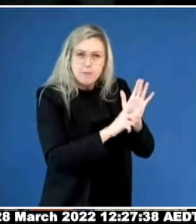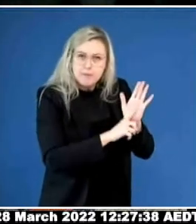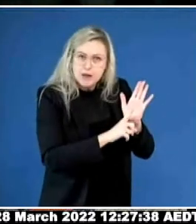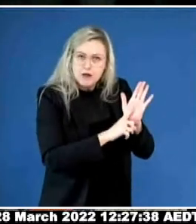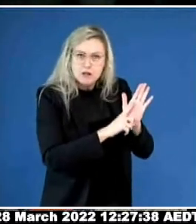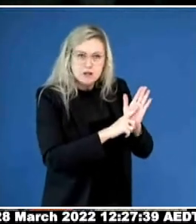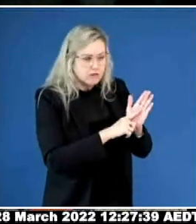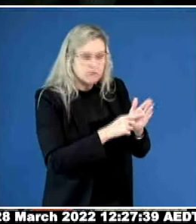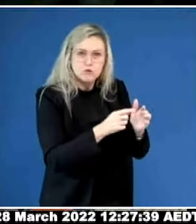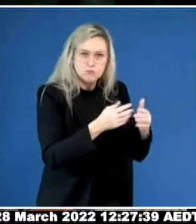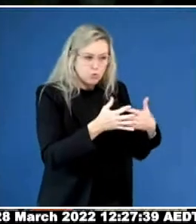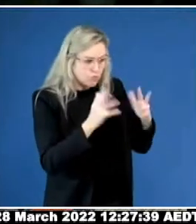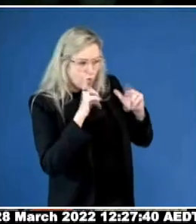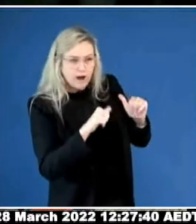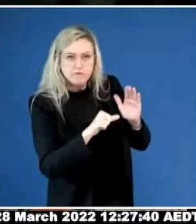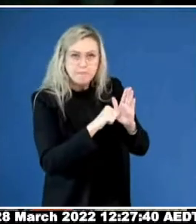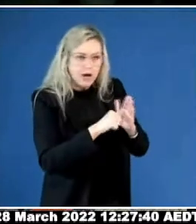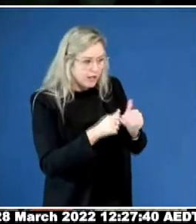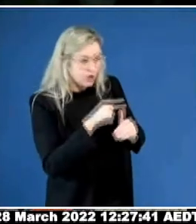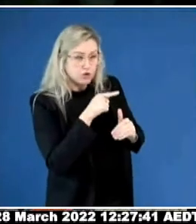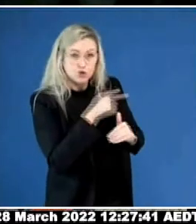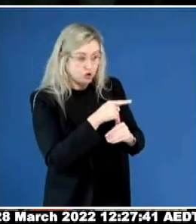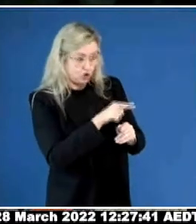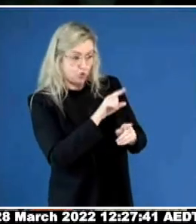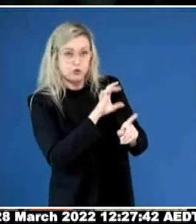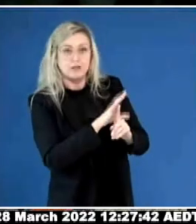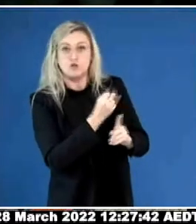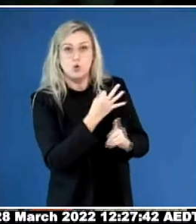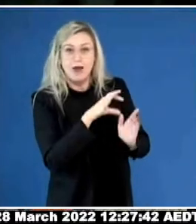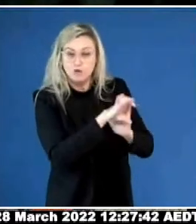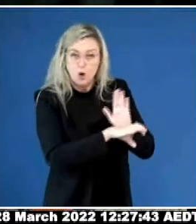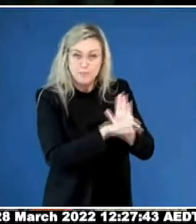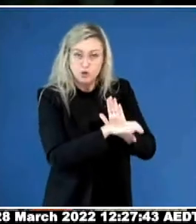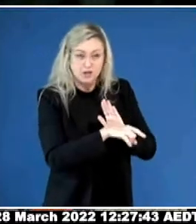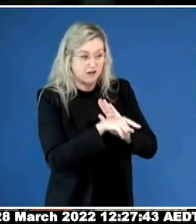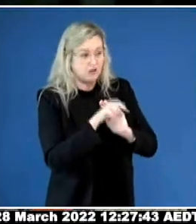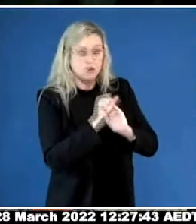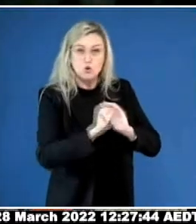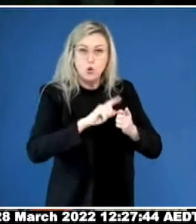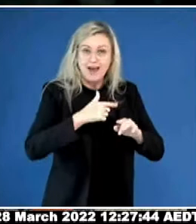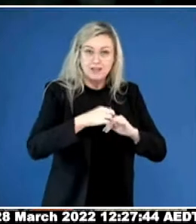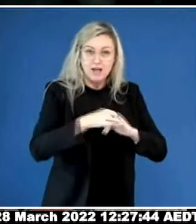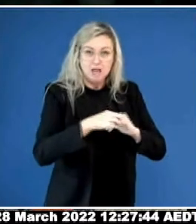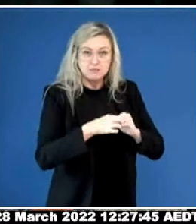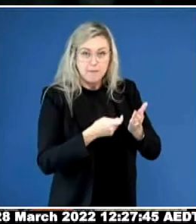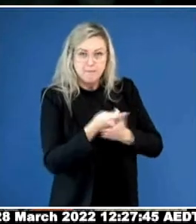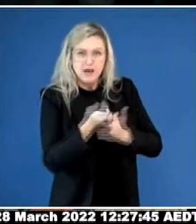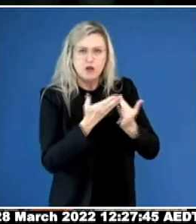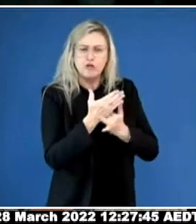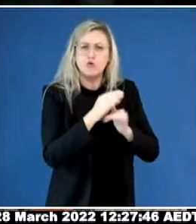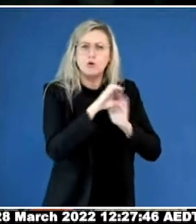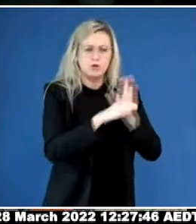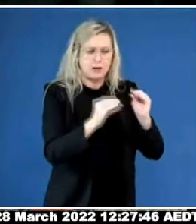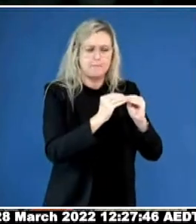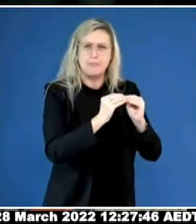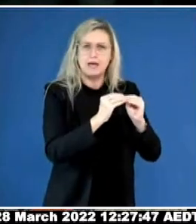own at that time. He paid things through BPAY, and he told you it was too complicated or you weren't smart enough